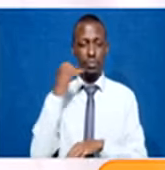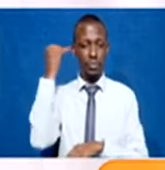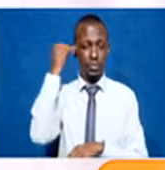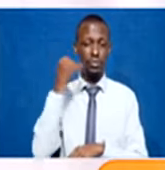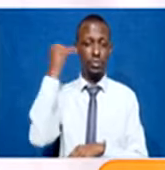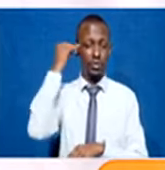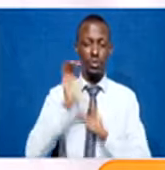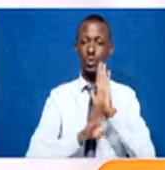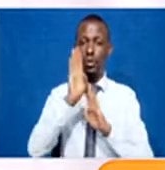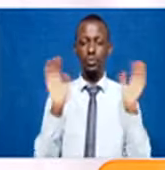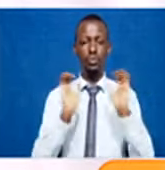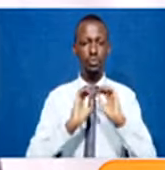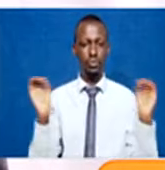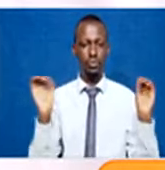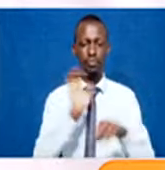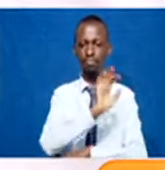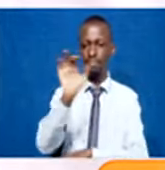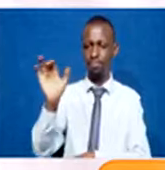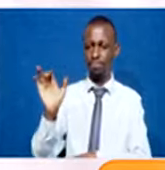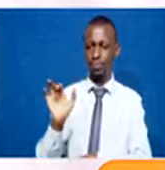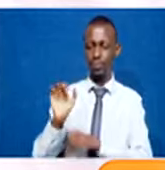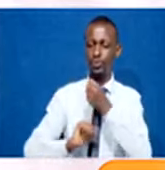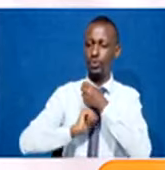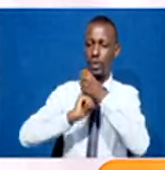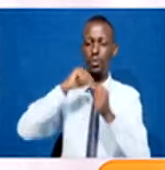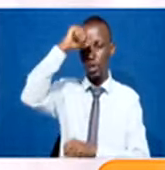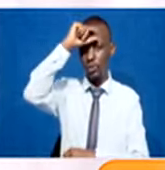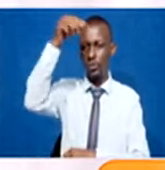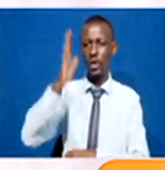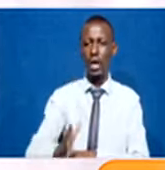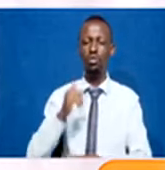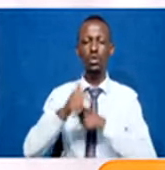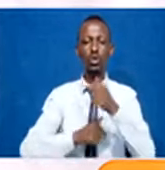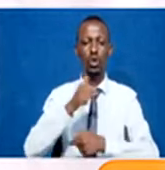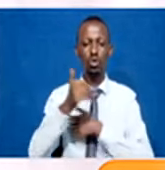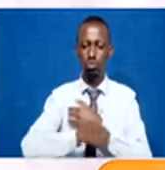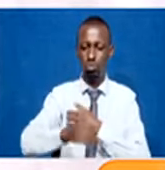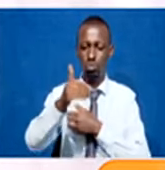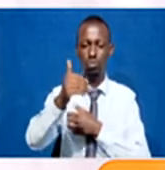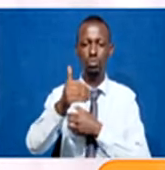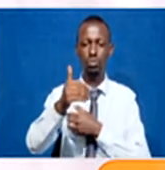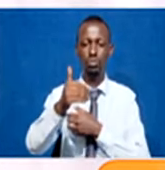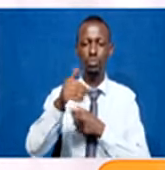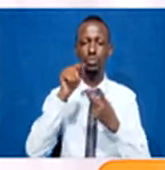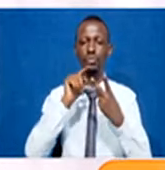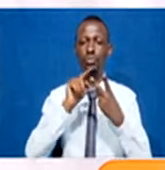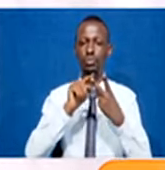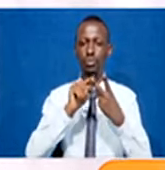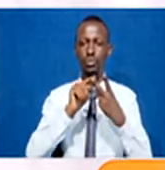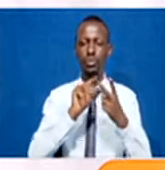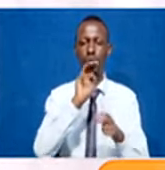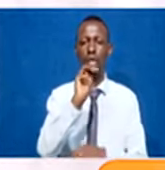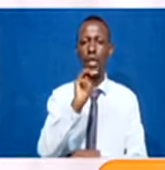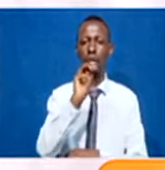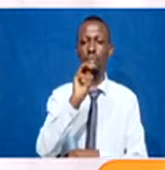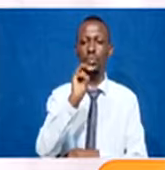Nakuru haitasonga mbele. Kwa hivyo na waomba sana, mshike mkono ili waende mbele. Watu wa pili ni hao watu wanaitwa MCS